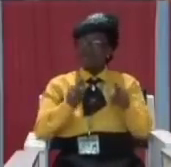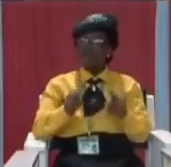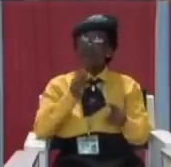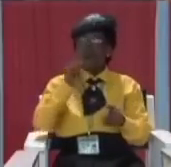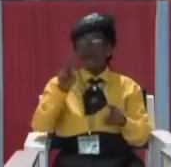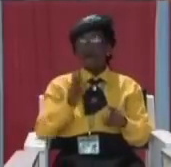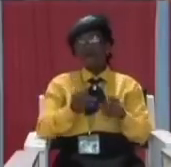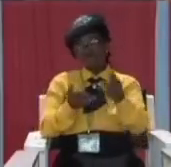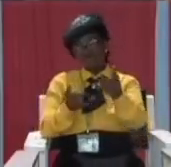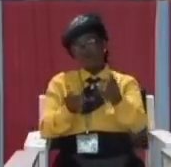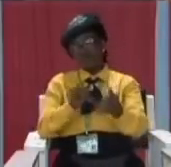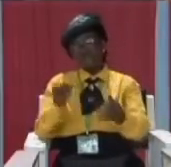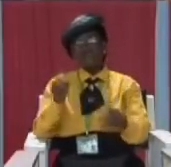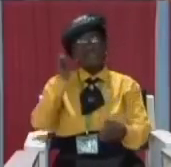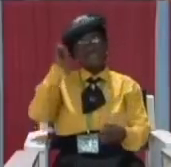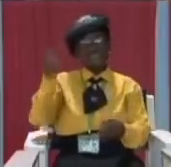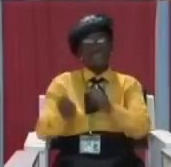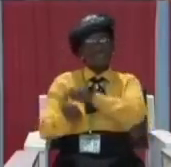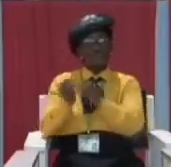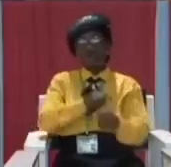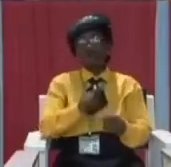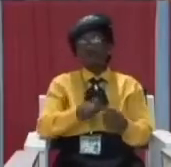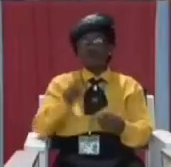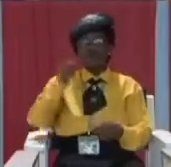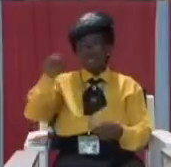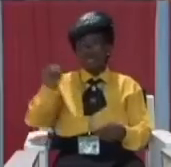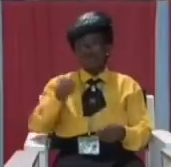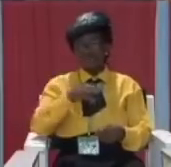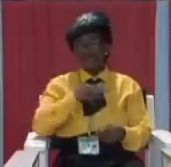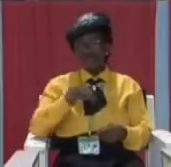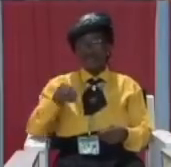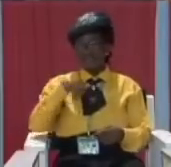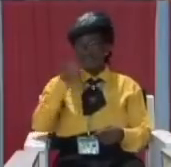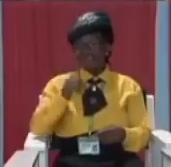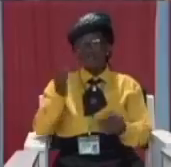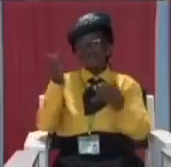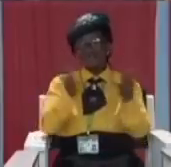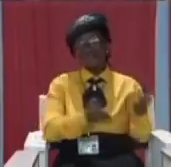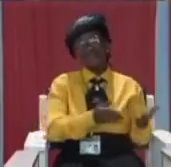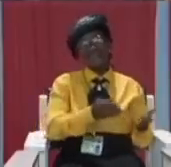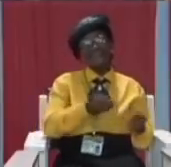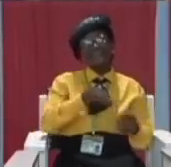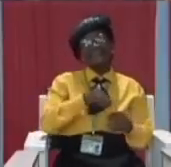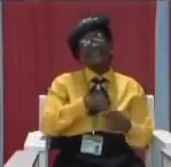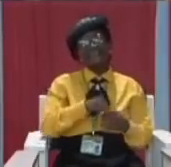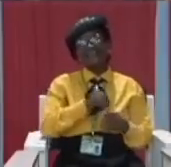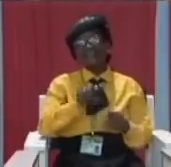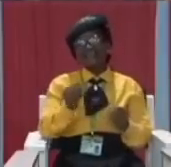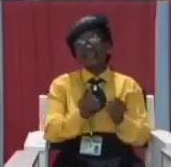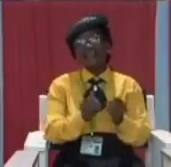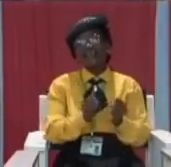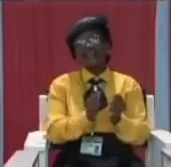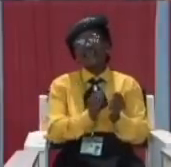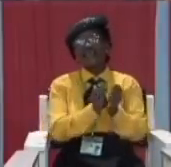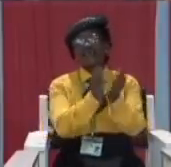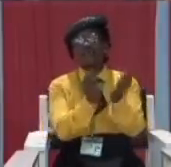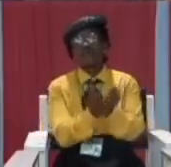aide and said, "Bring us a pot of tea and 2 cups.